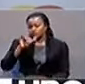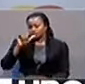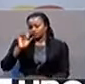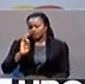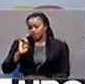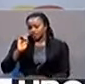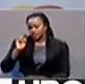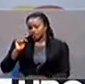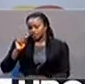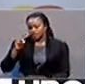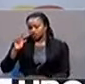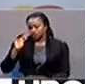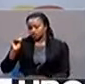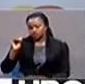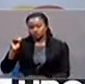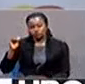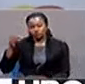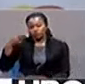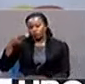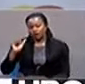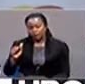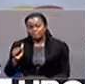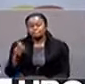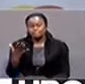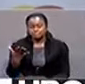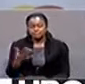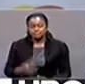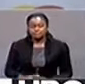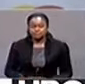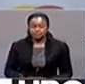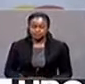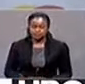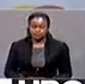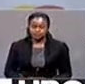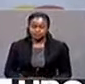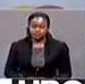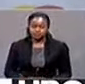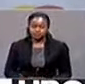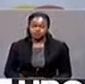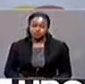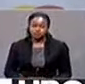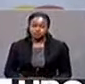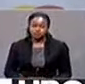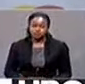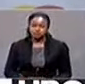Nyendoha, I made but one of members, we need to stop somewhere.